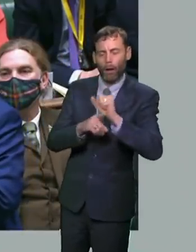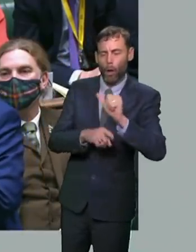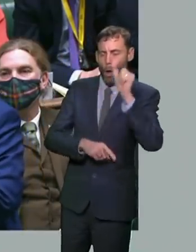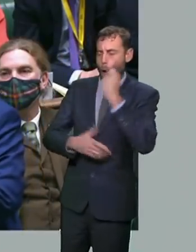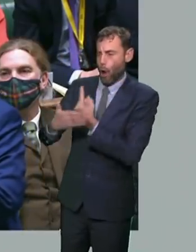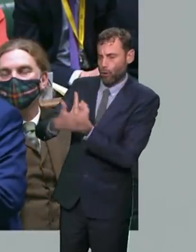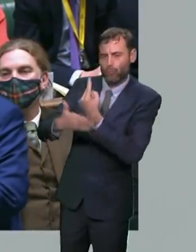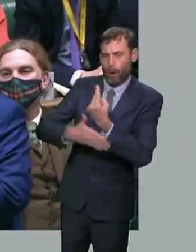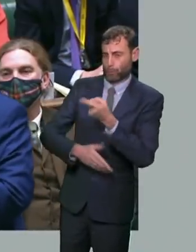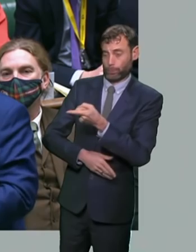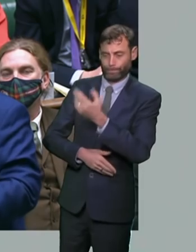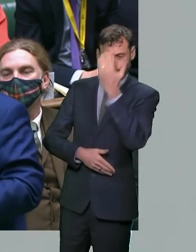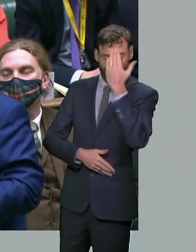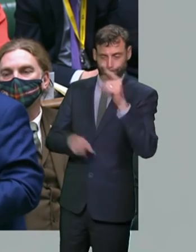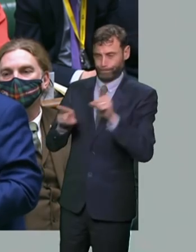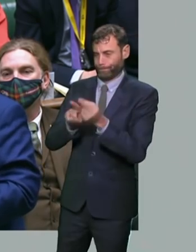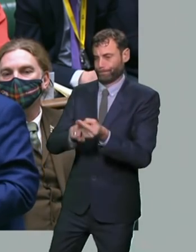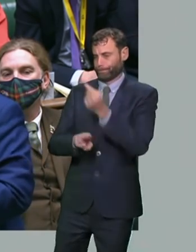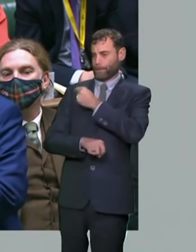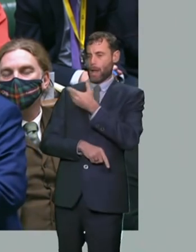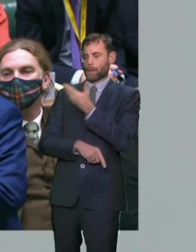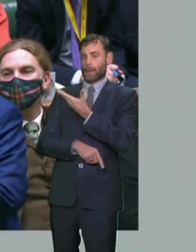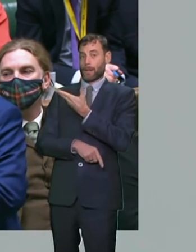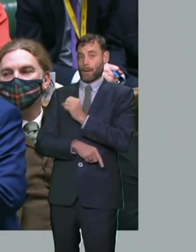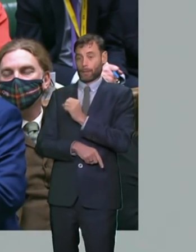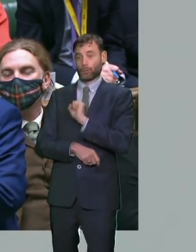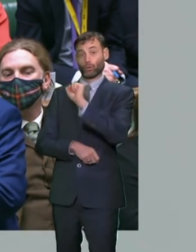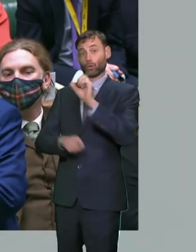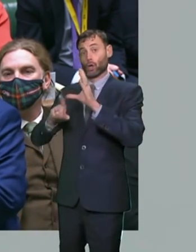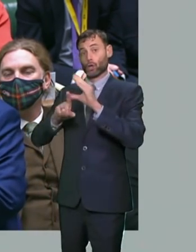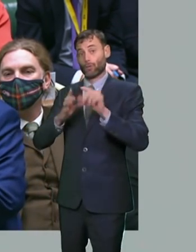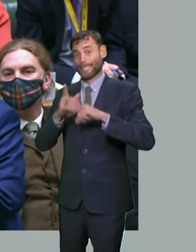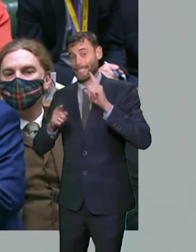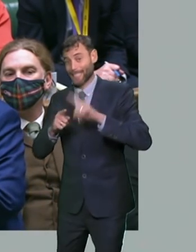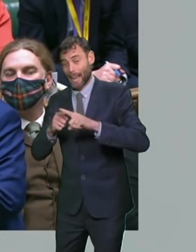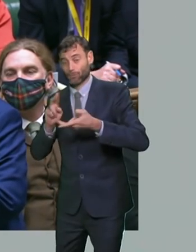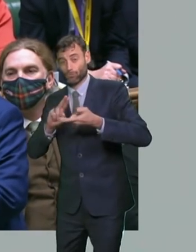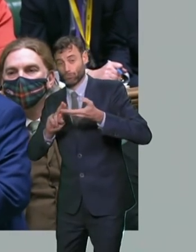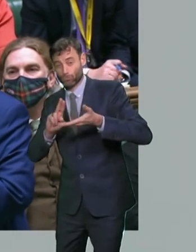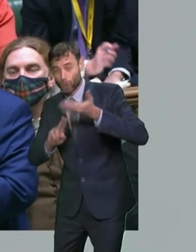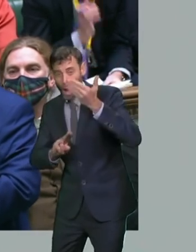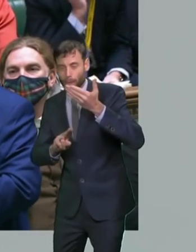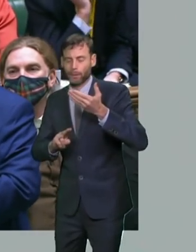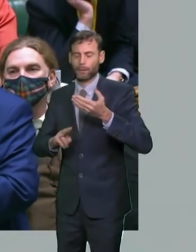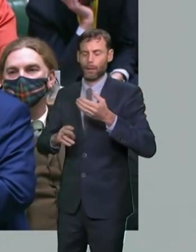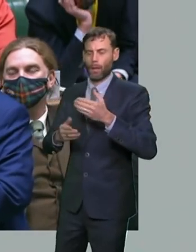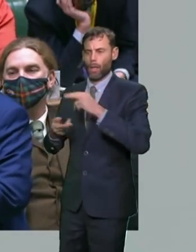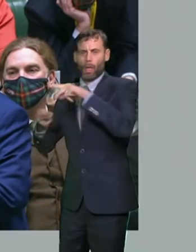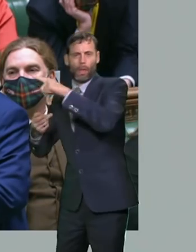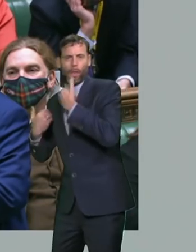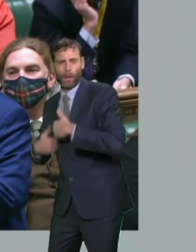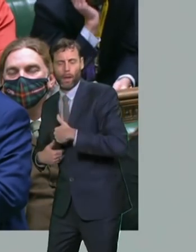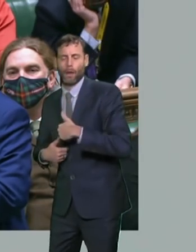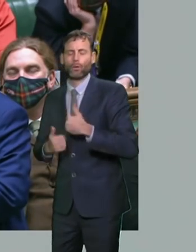the 1990s. Tory cuts and tax rises that will leave millions of people worse off. A litany of broken